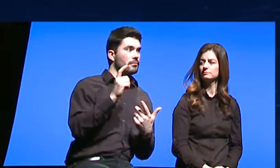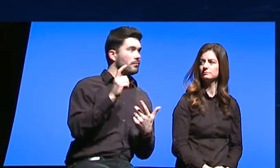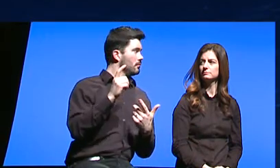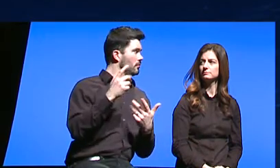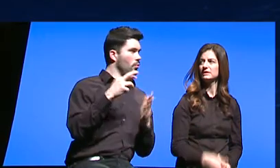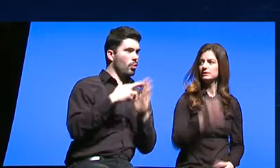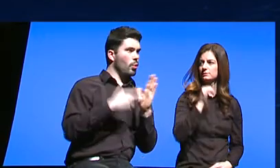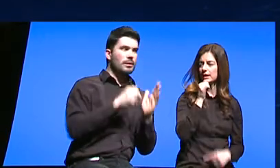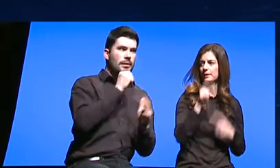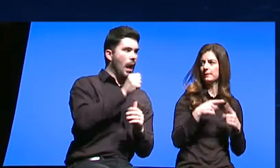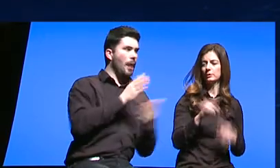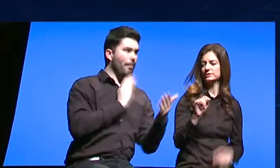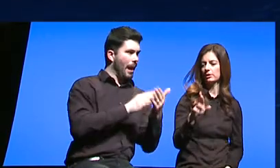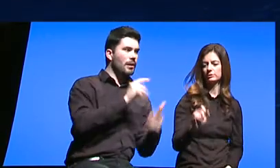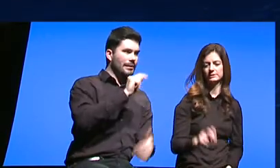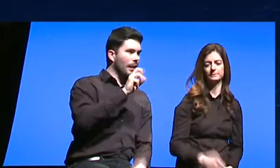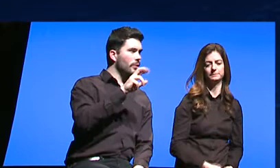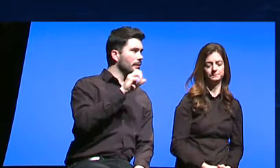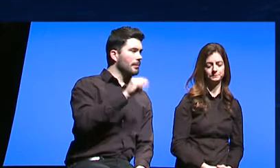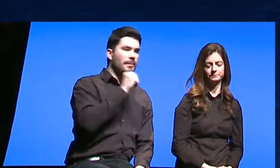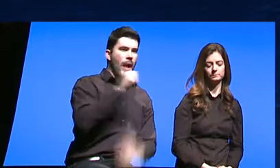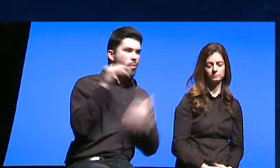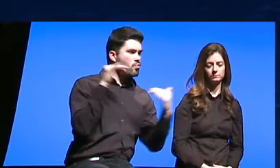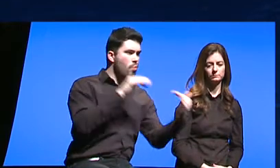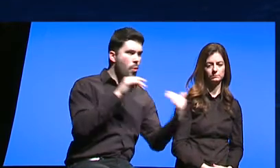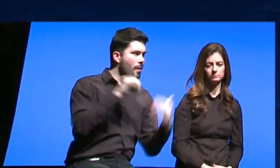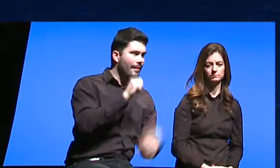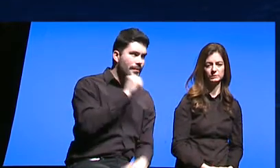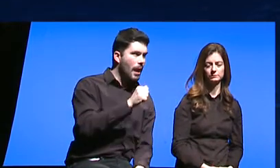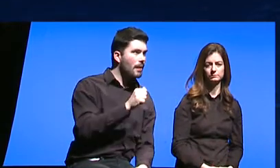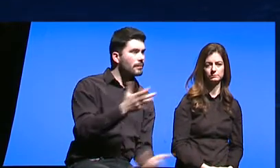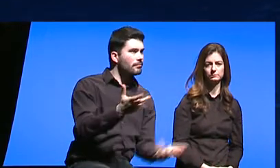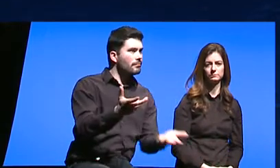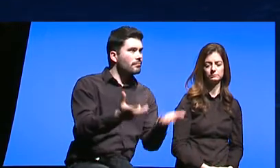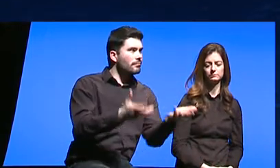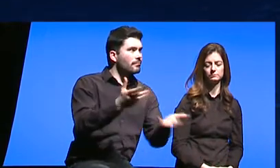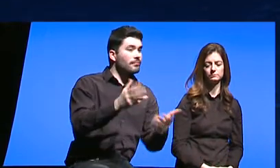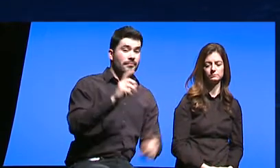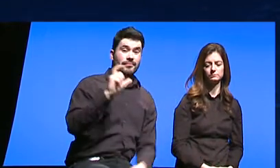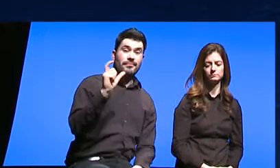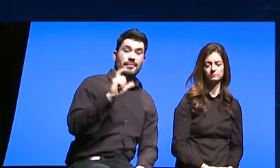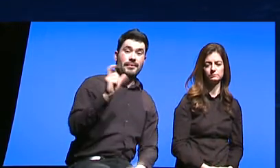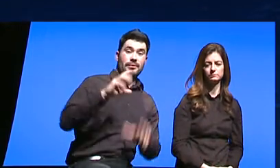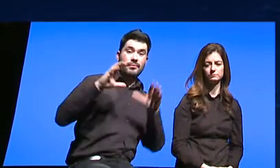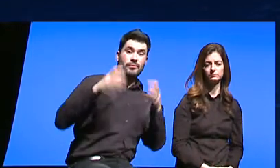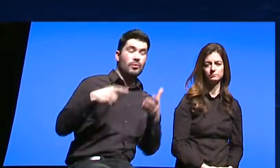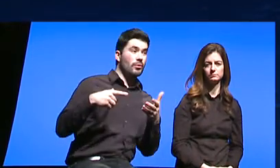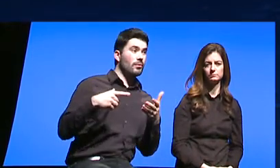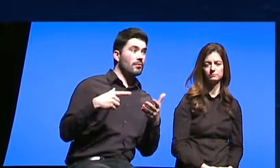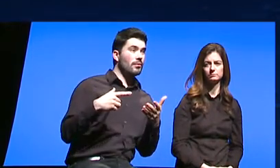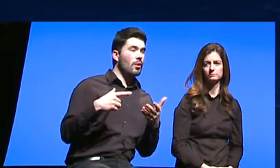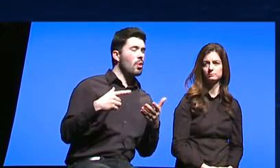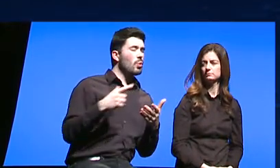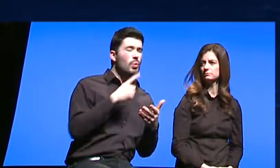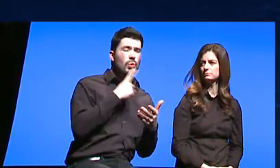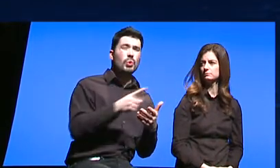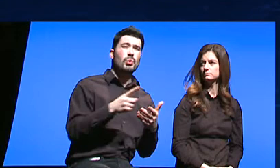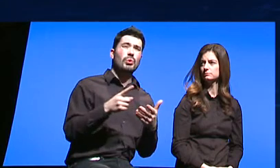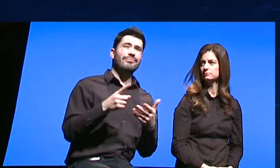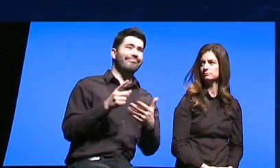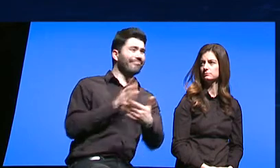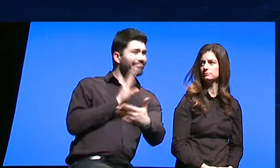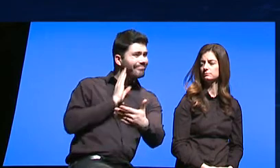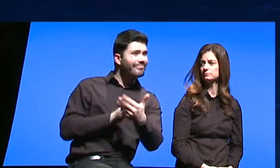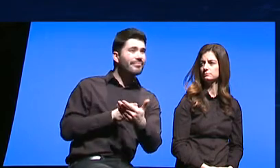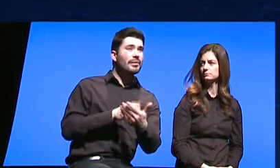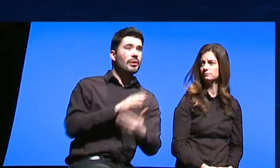about war, about violence. But, Muslims themselves are the largest victim of terrorism